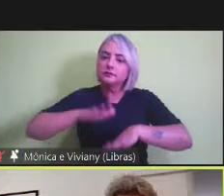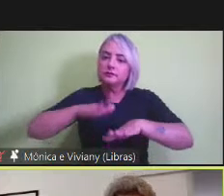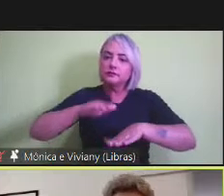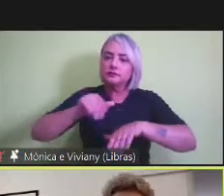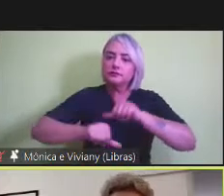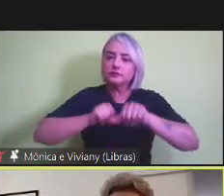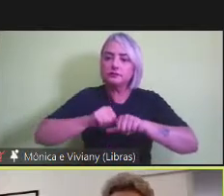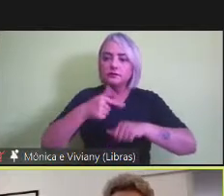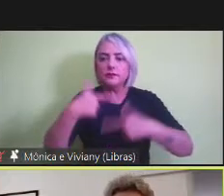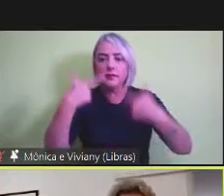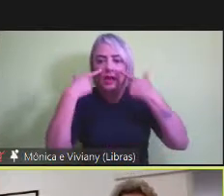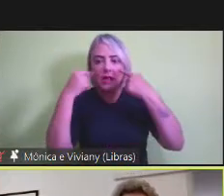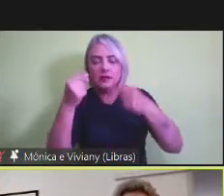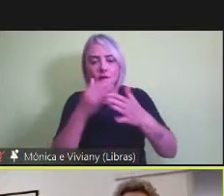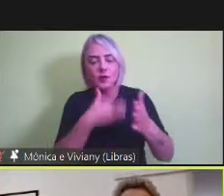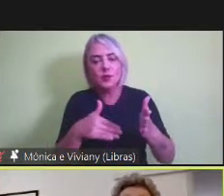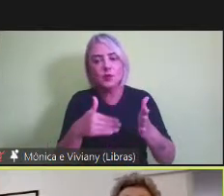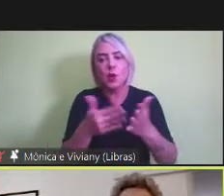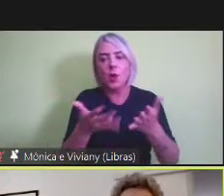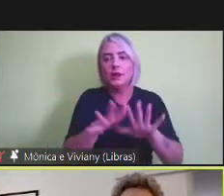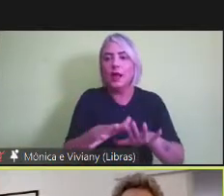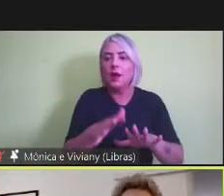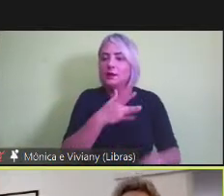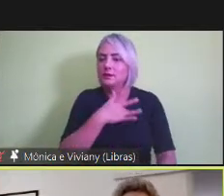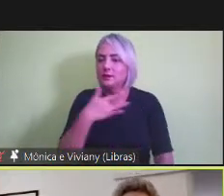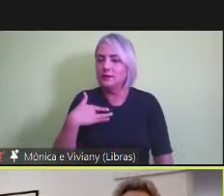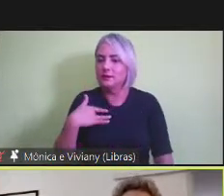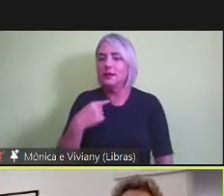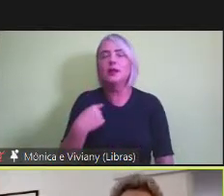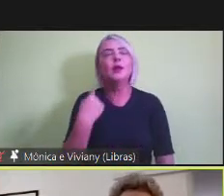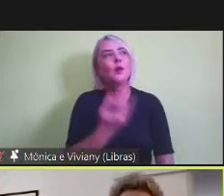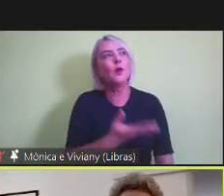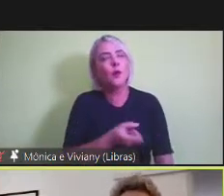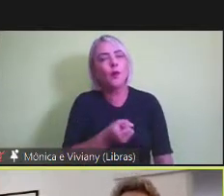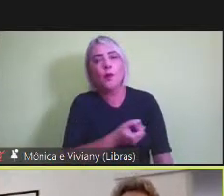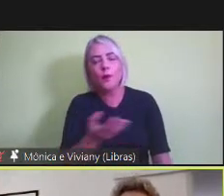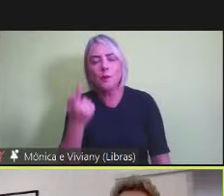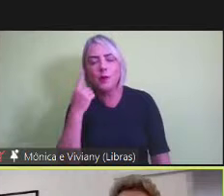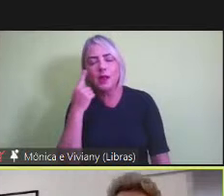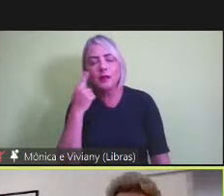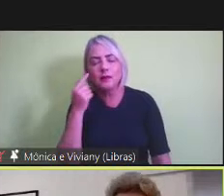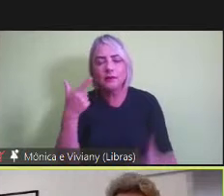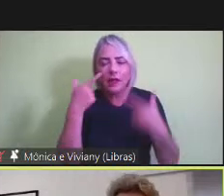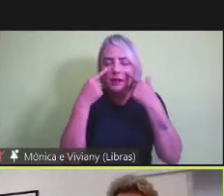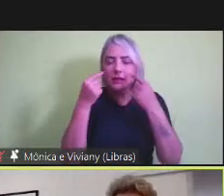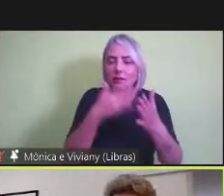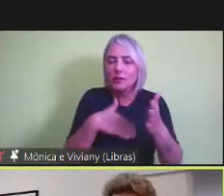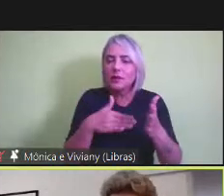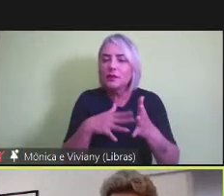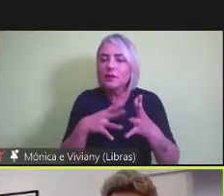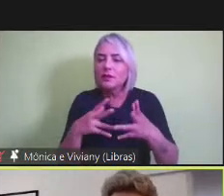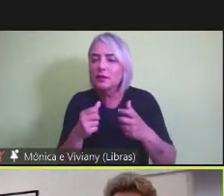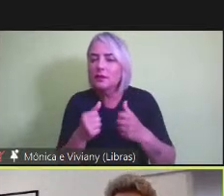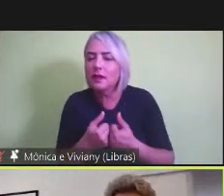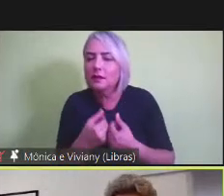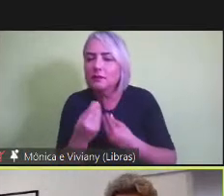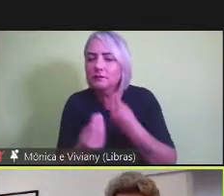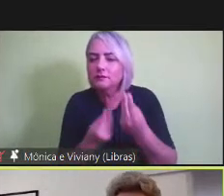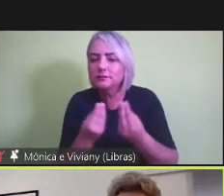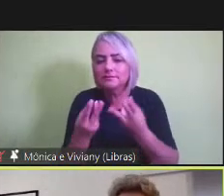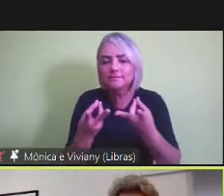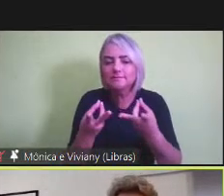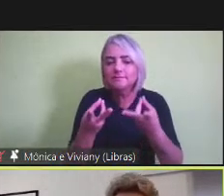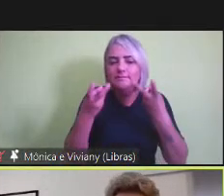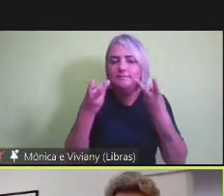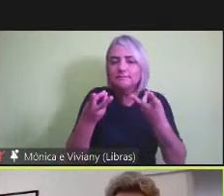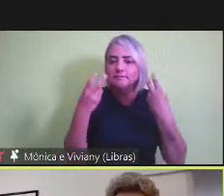been doing a movement to be the integrality of health. So when we think about integral care, we are thinking about